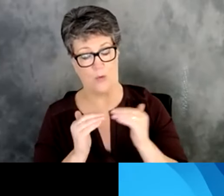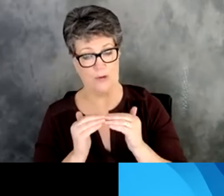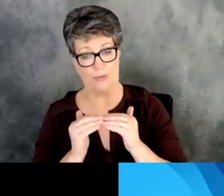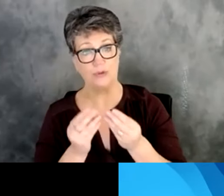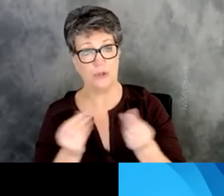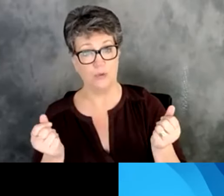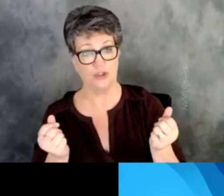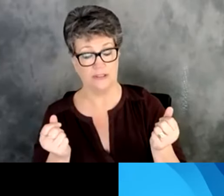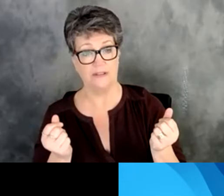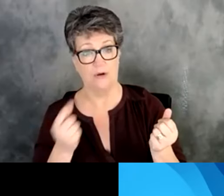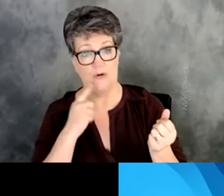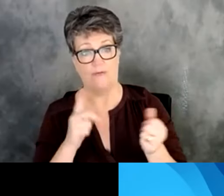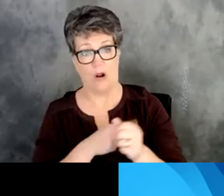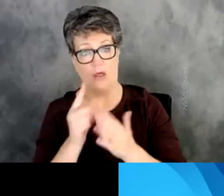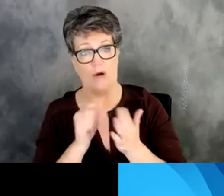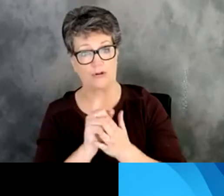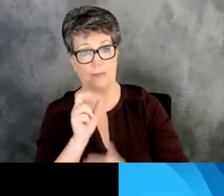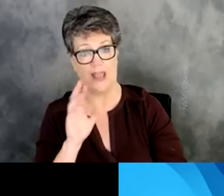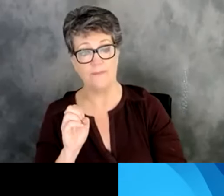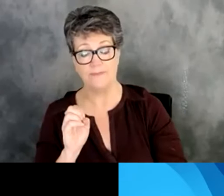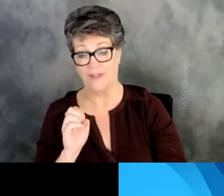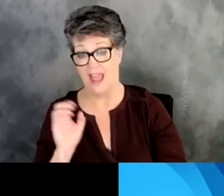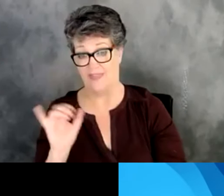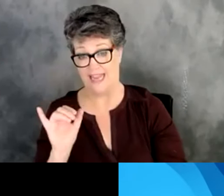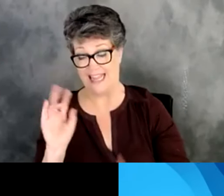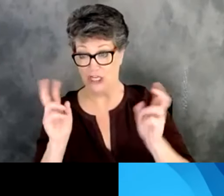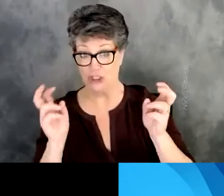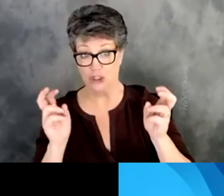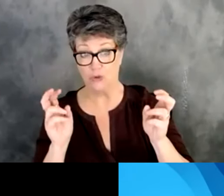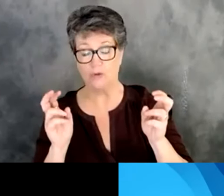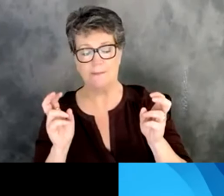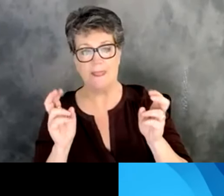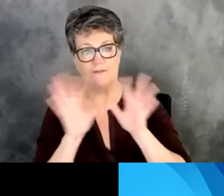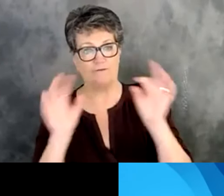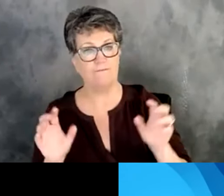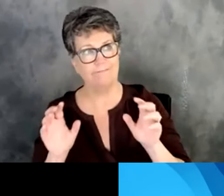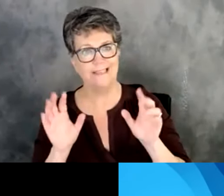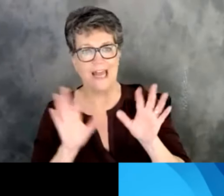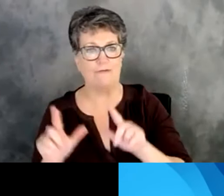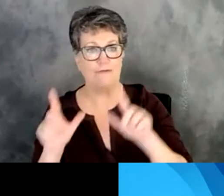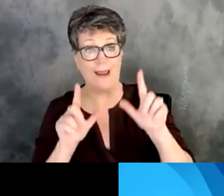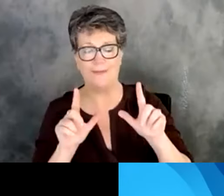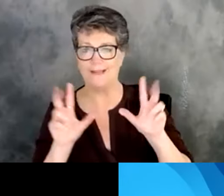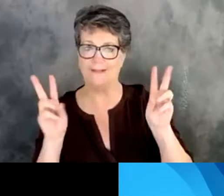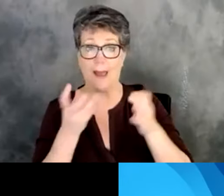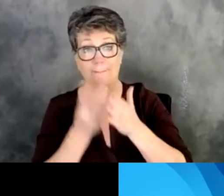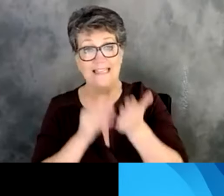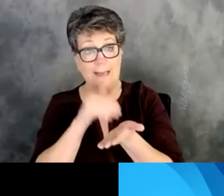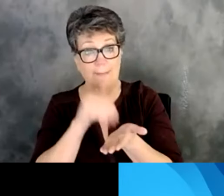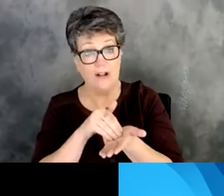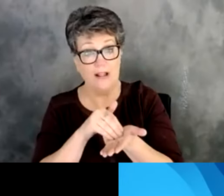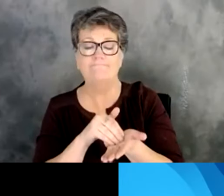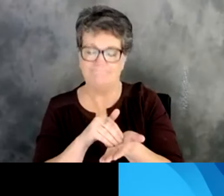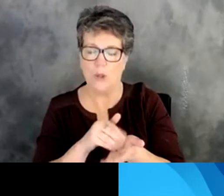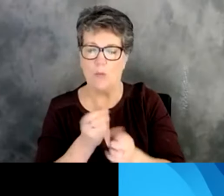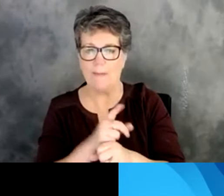solution for the long-term care. That issue is often framed as solving an issue of the missing middle. And of course we wanna do that, but wanna make sure we